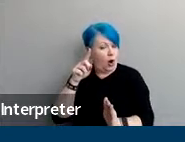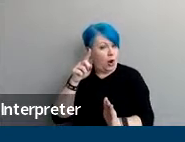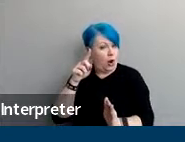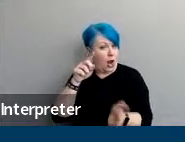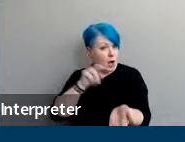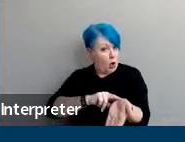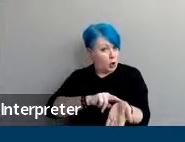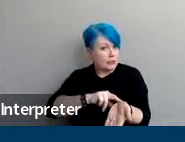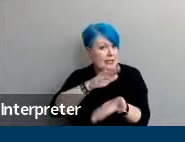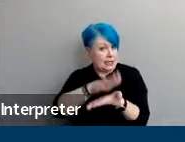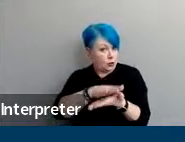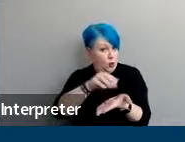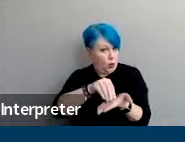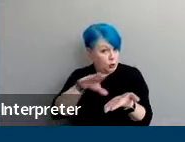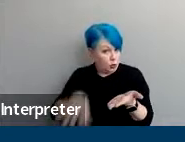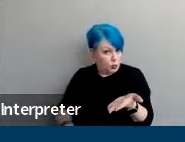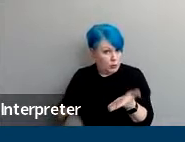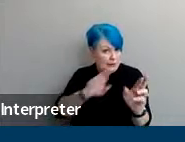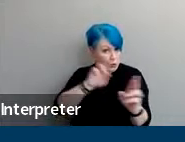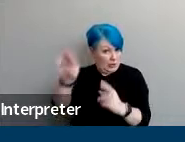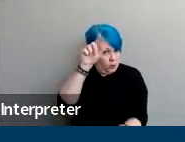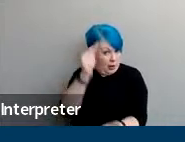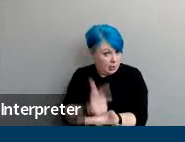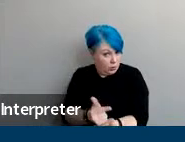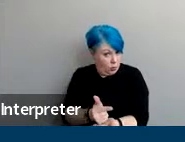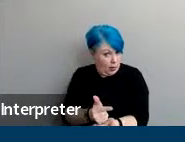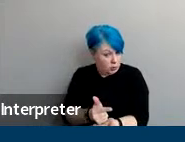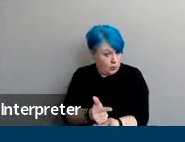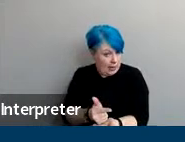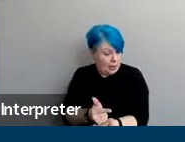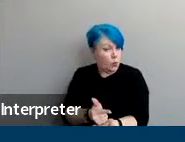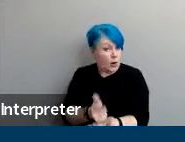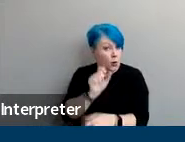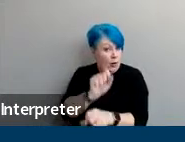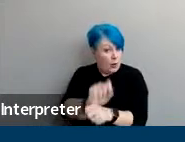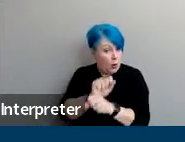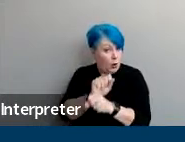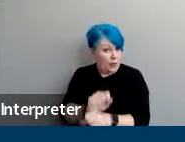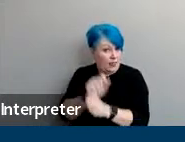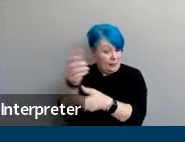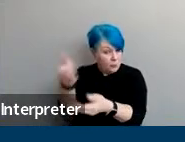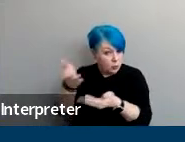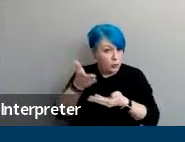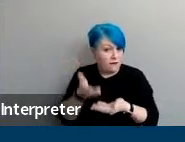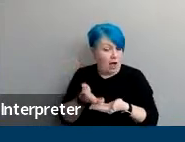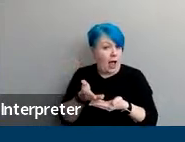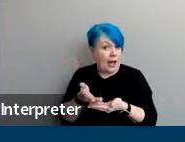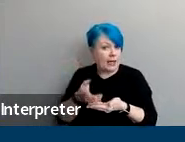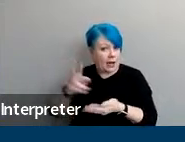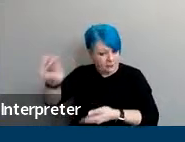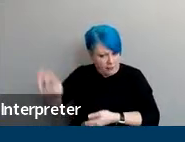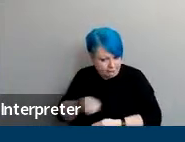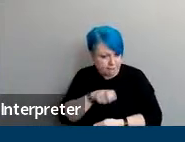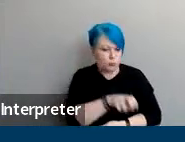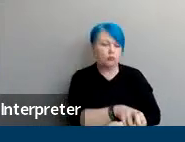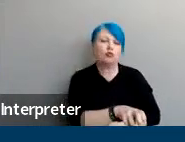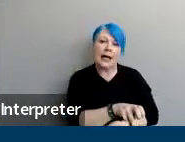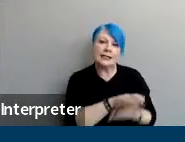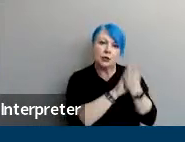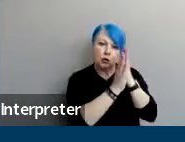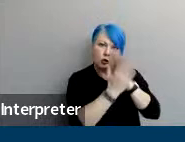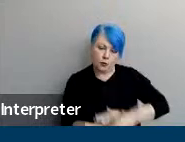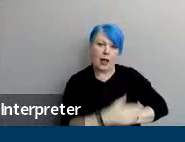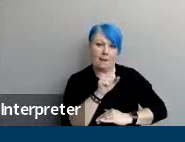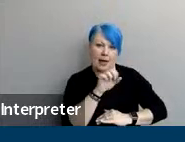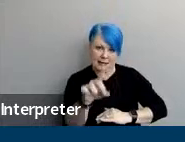pipeline as a, you know, transition. Yes. The uniqueness about what we have with our nurses